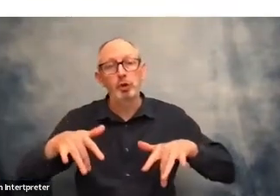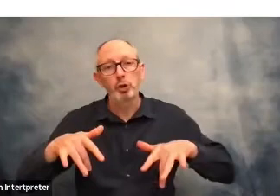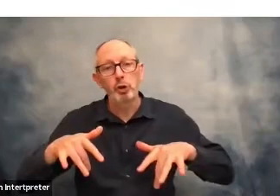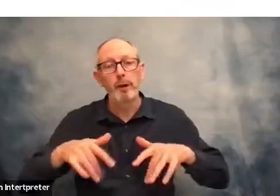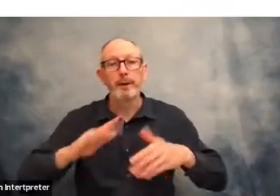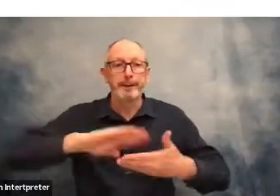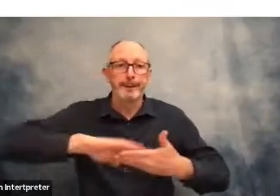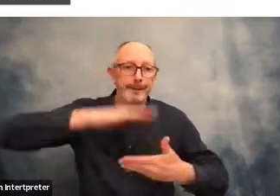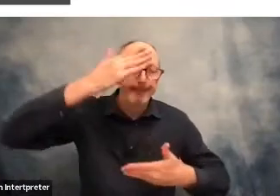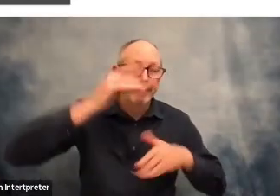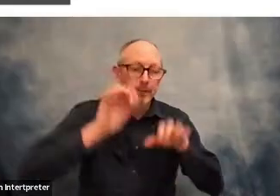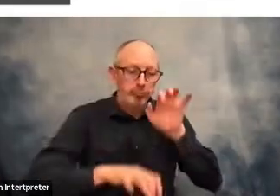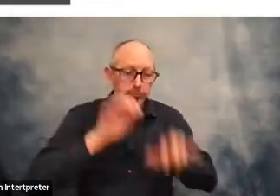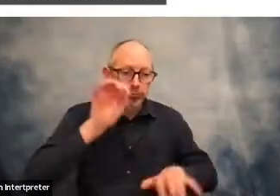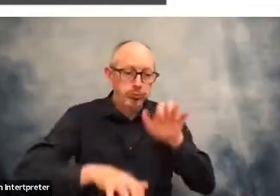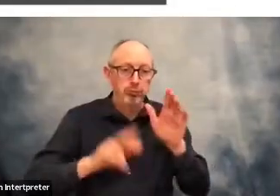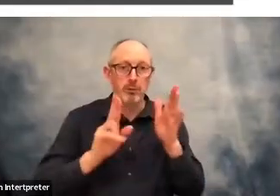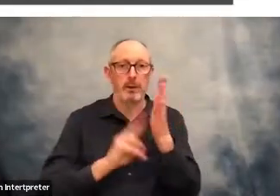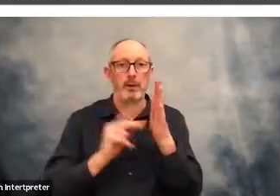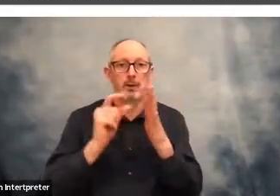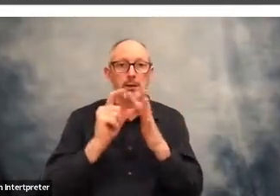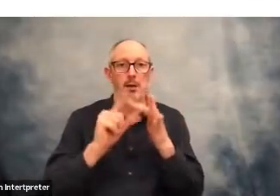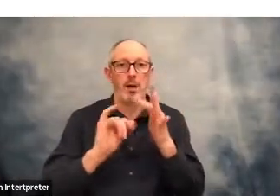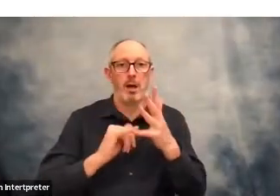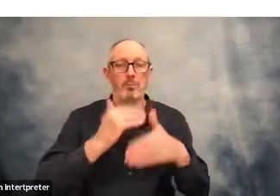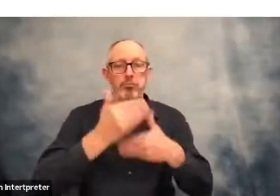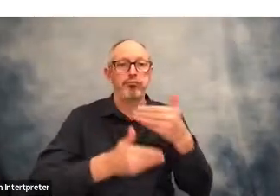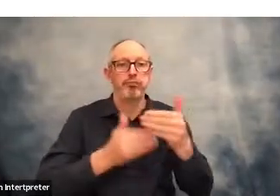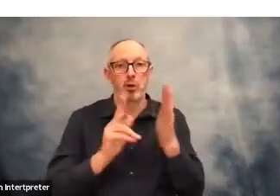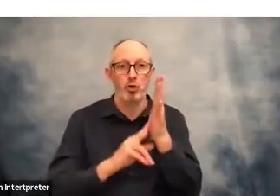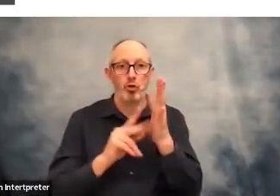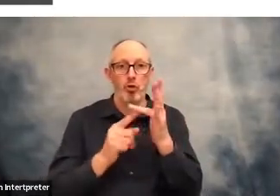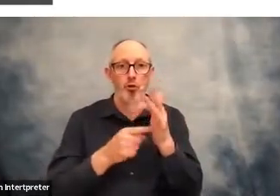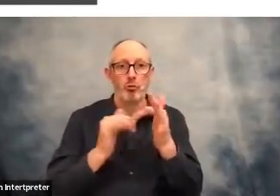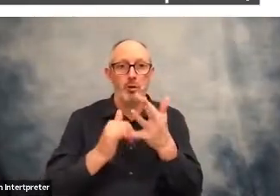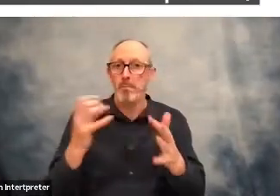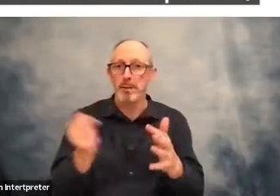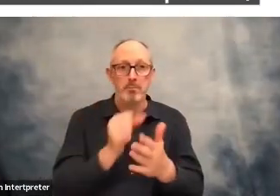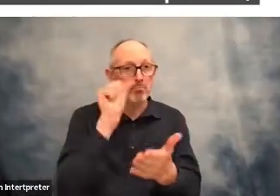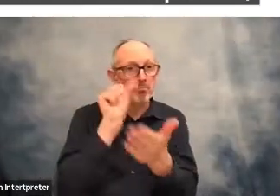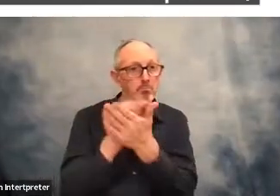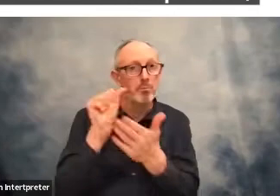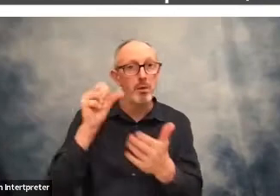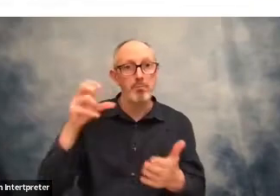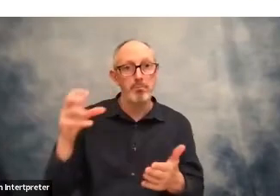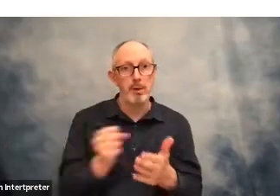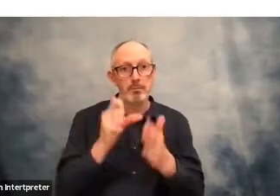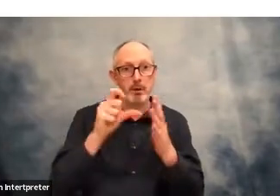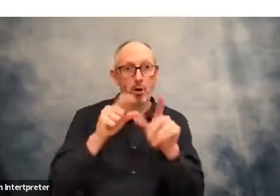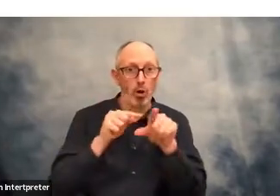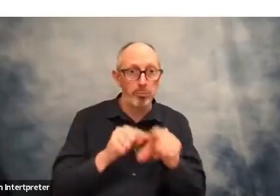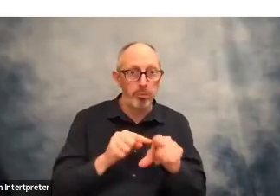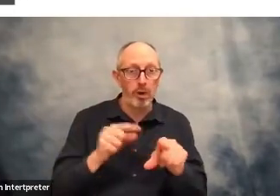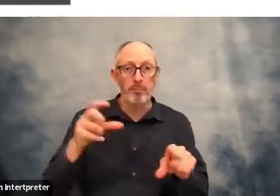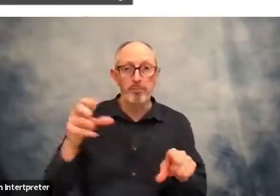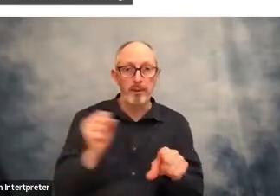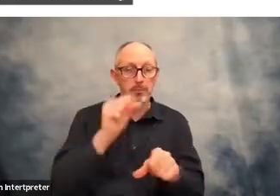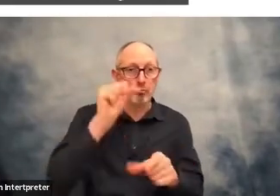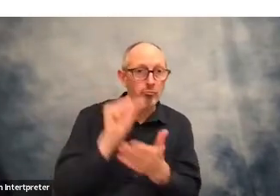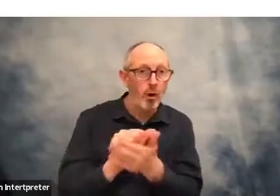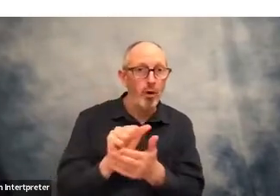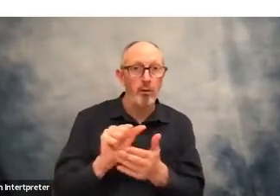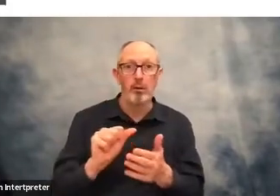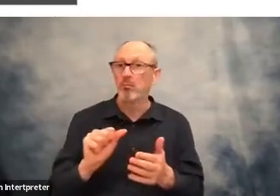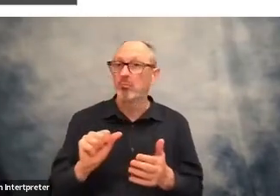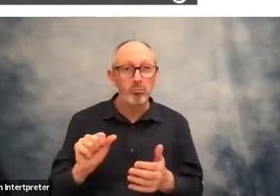an NDIS progress notes. Notes that have to be accurate, have to be compliant, have to be right. If they're not,